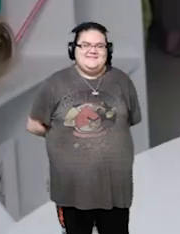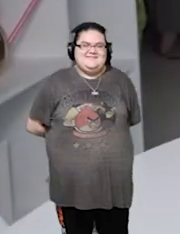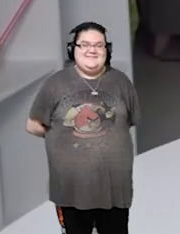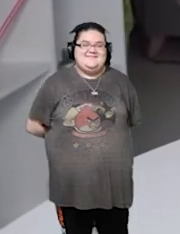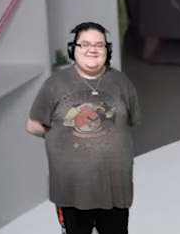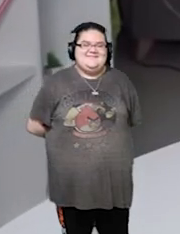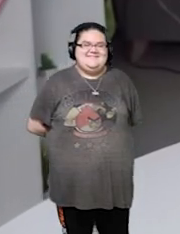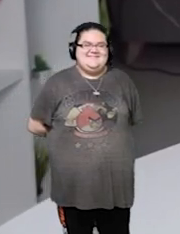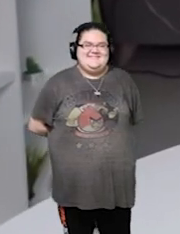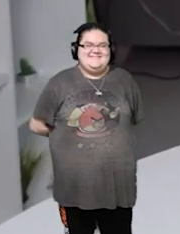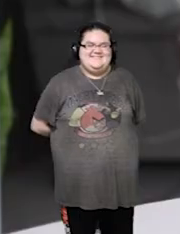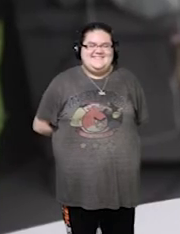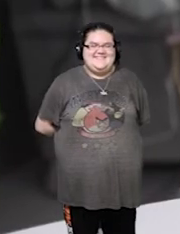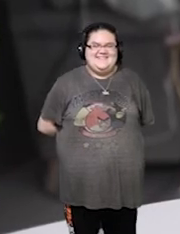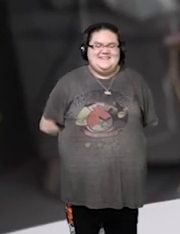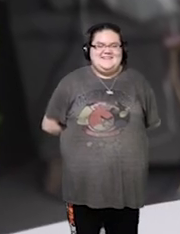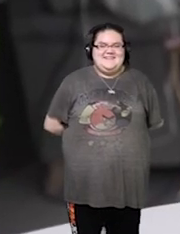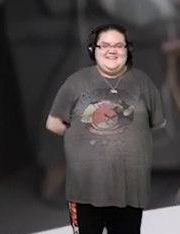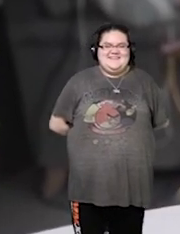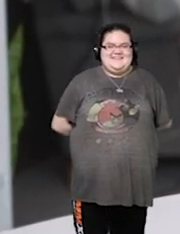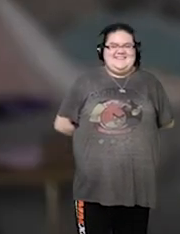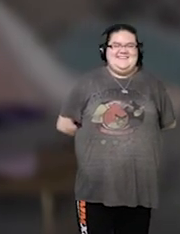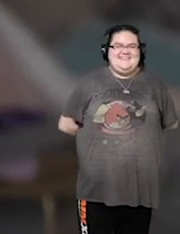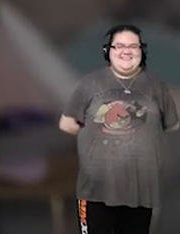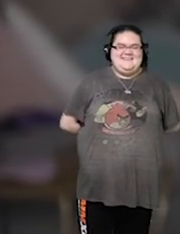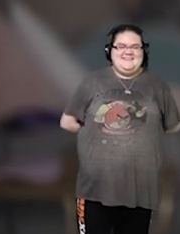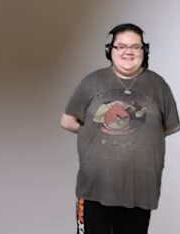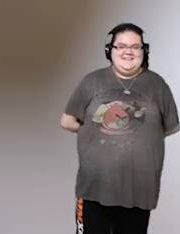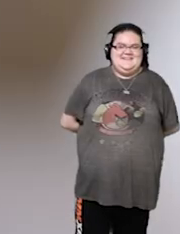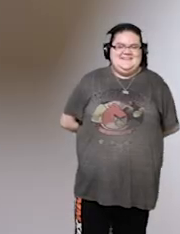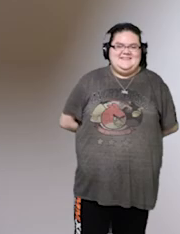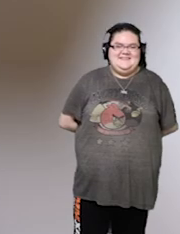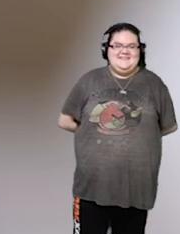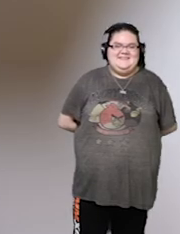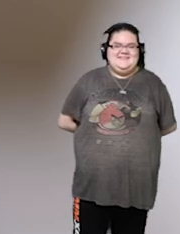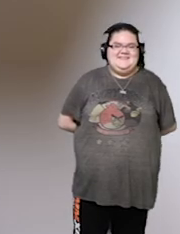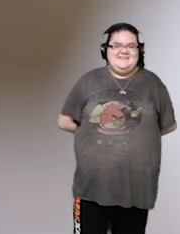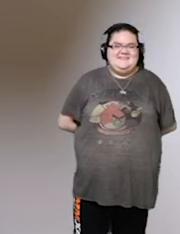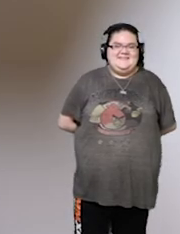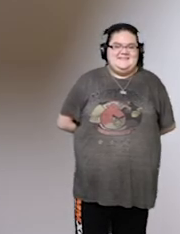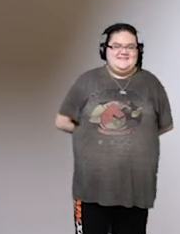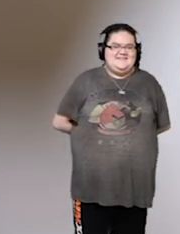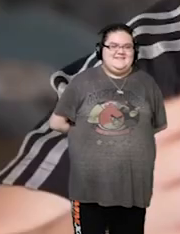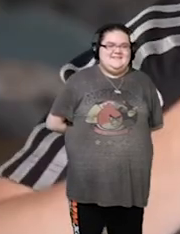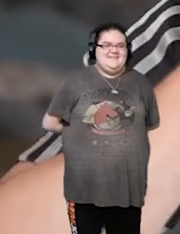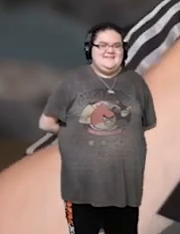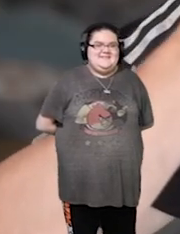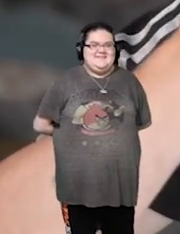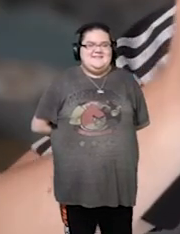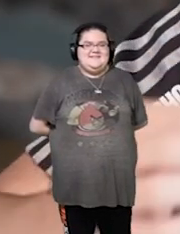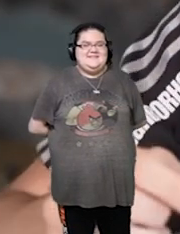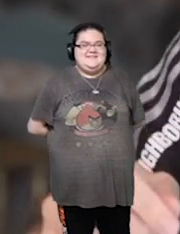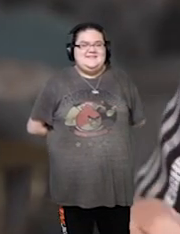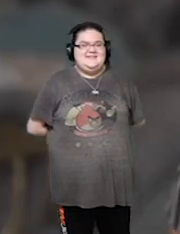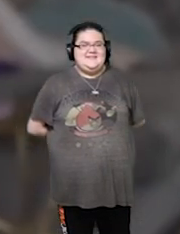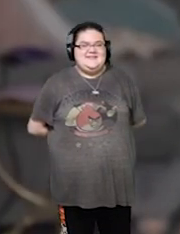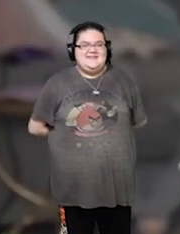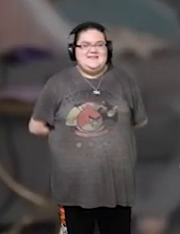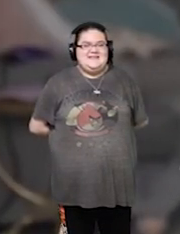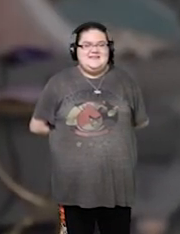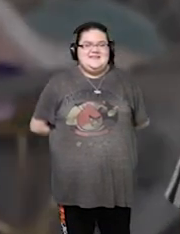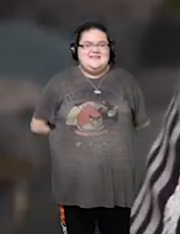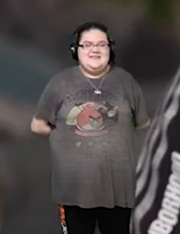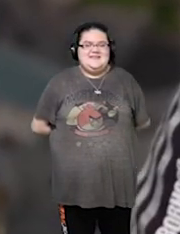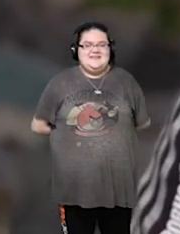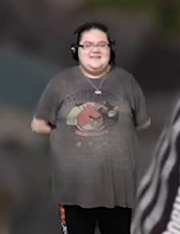dusk. Eastern Lawn. This one's nice. That's actually Kirsty's £1 one. Yeah. £1? This is £1.